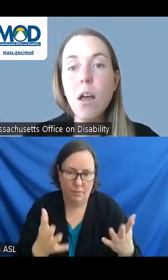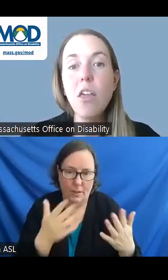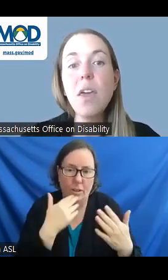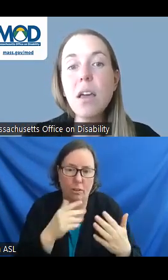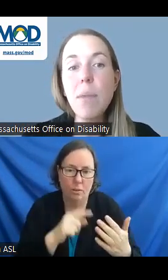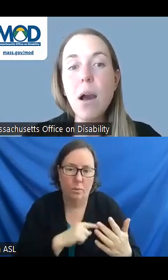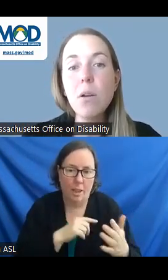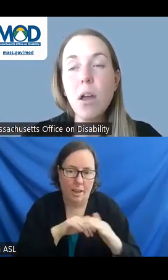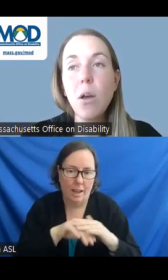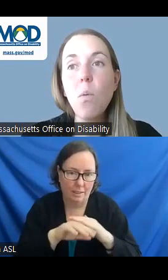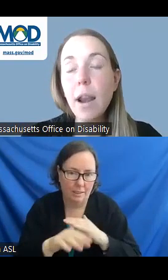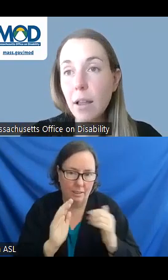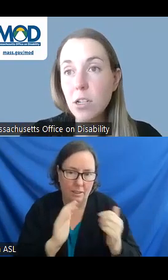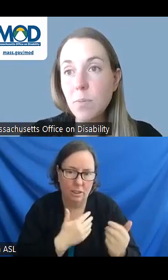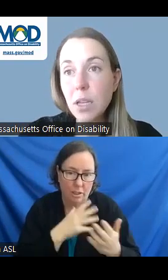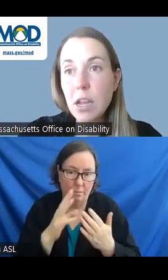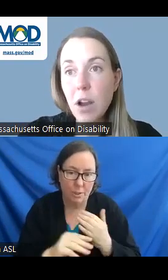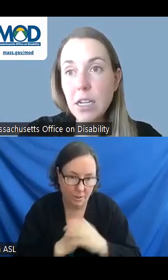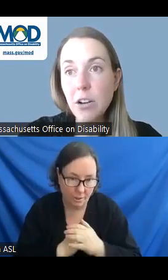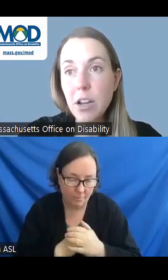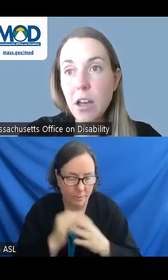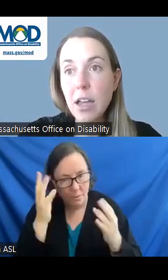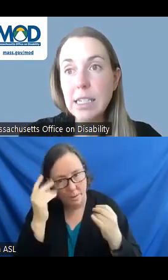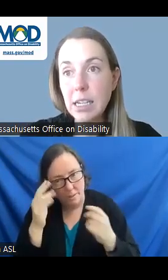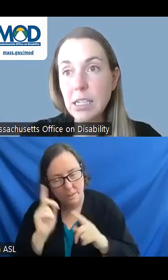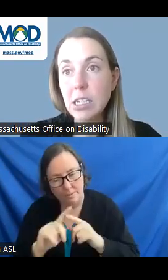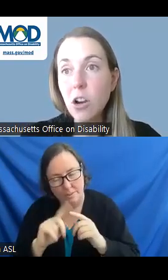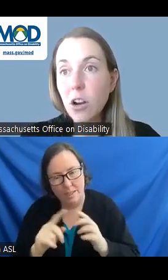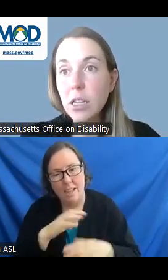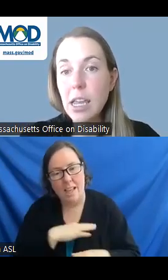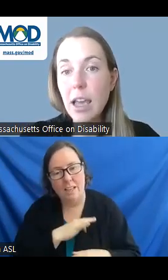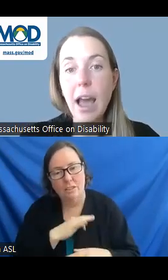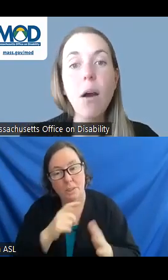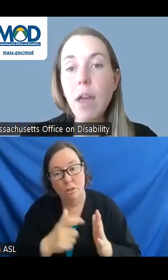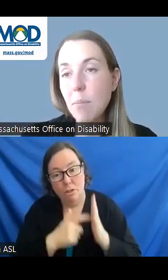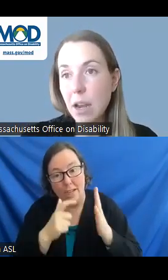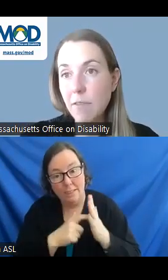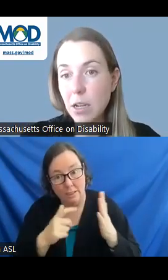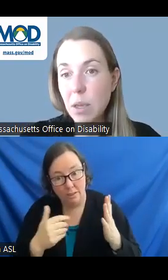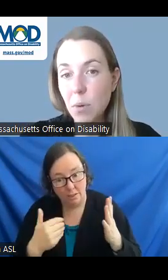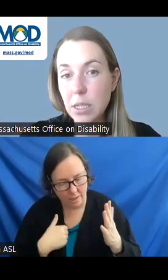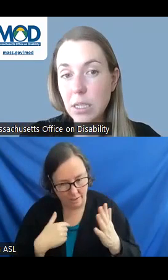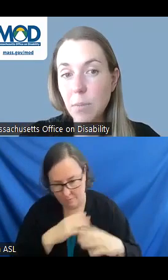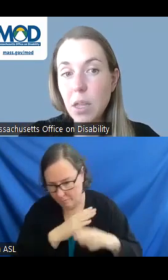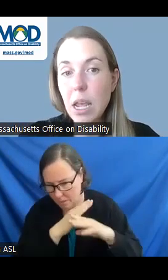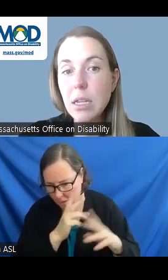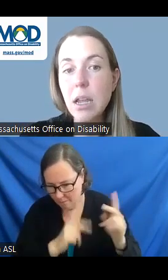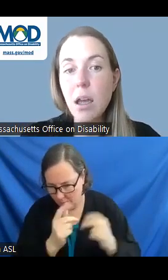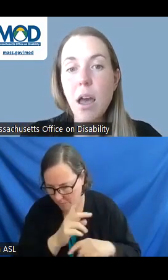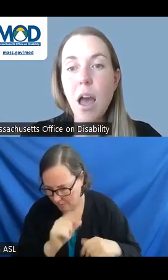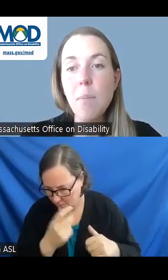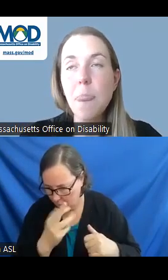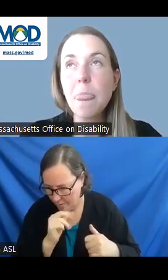So think about what eligibility criteria exists currently, how that might affect people with